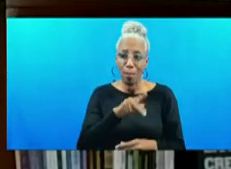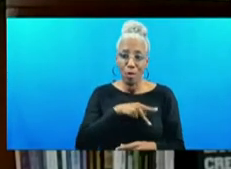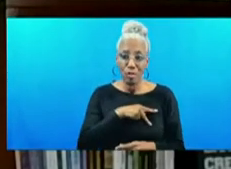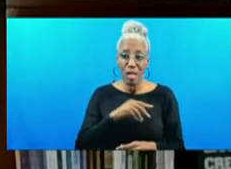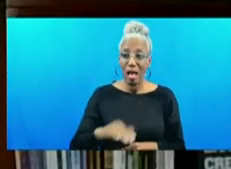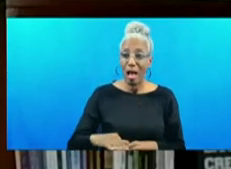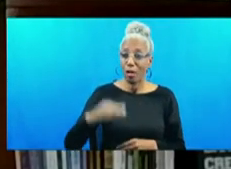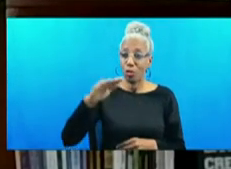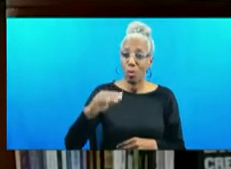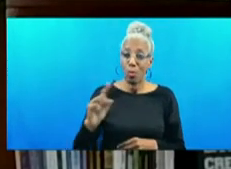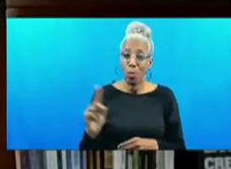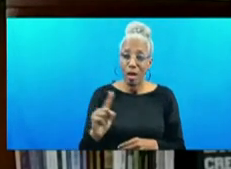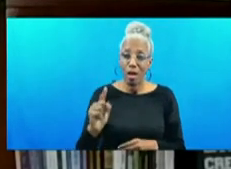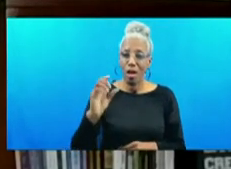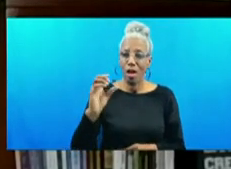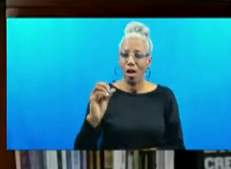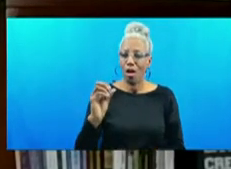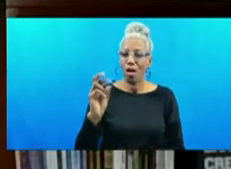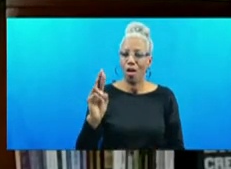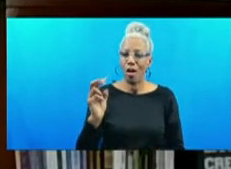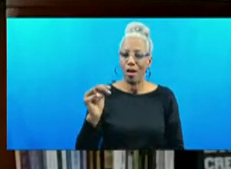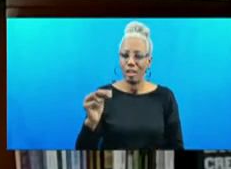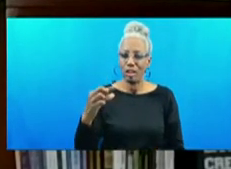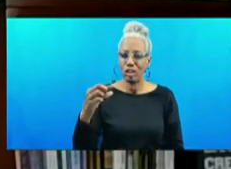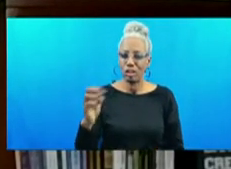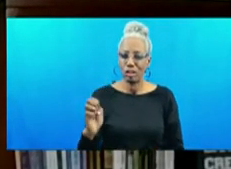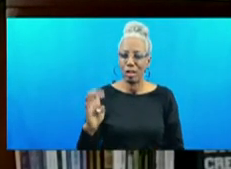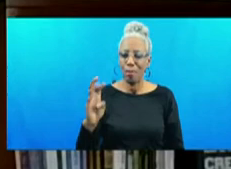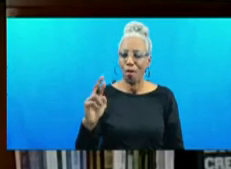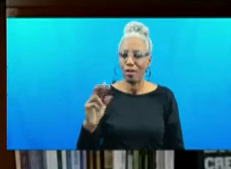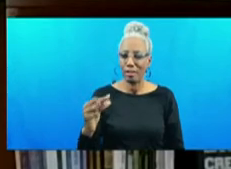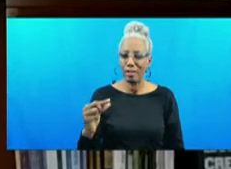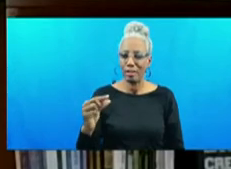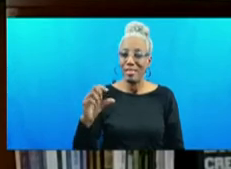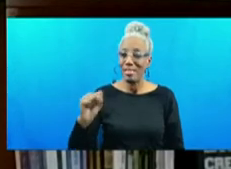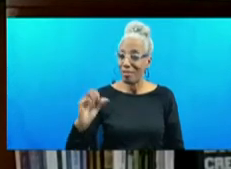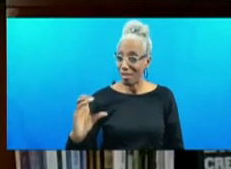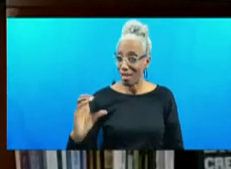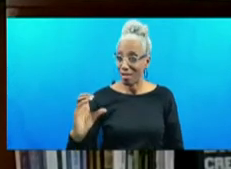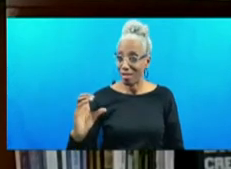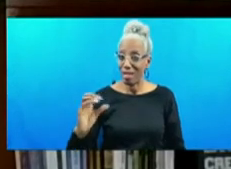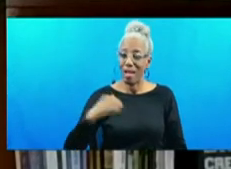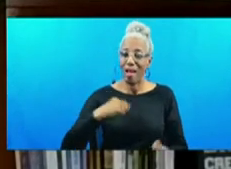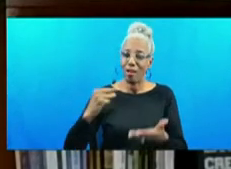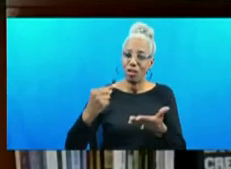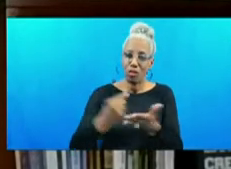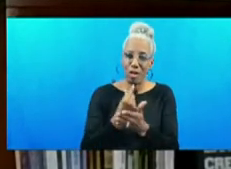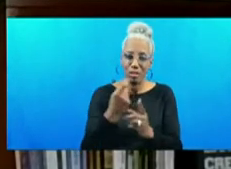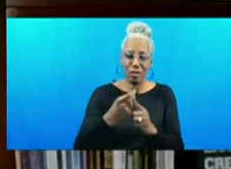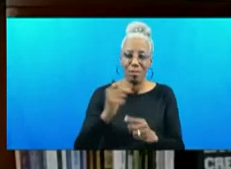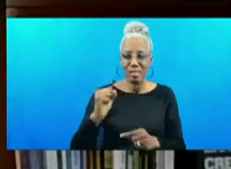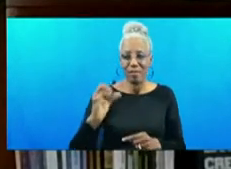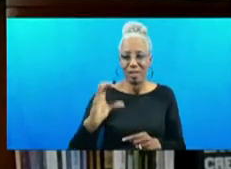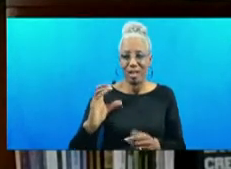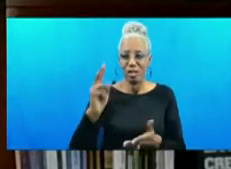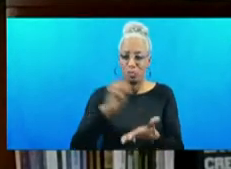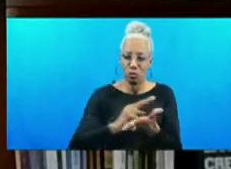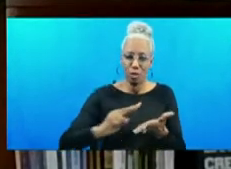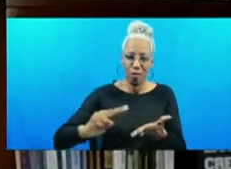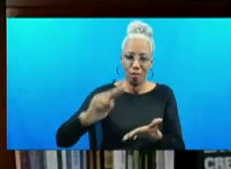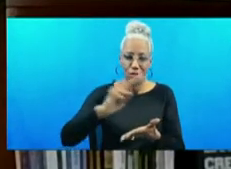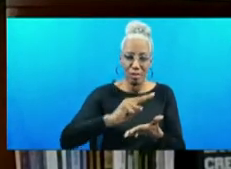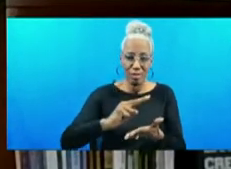town, graduated from South Carolina State University. And I will tell you, I really did not enjoy or become